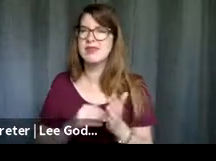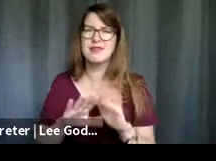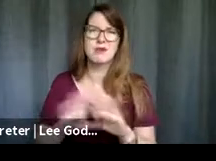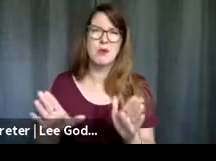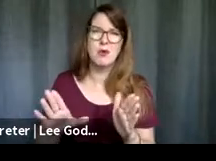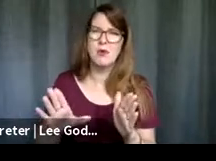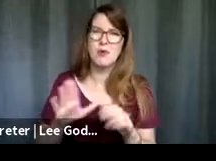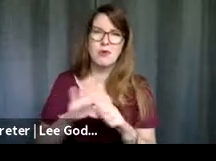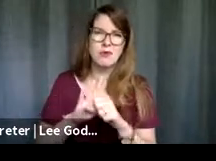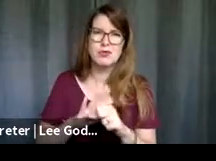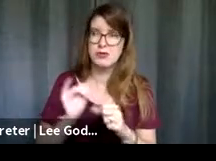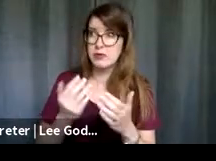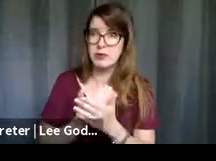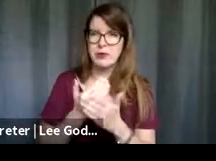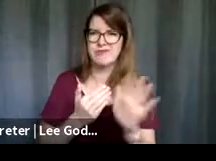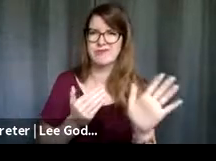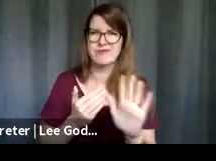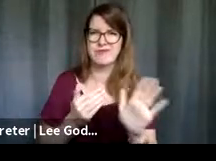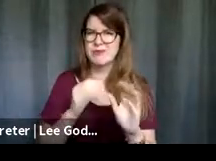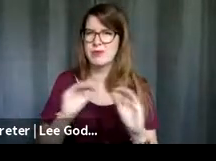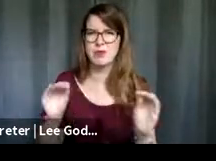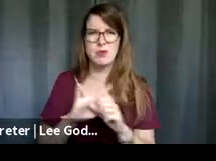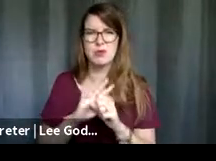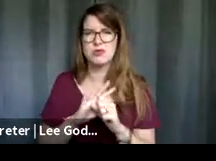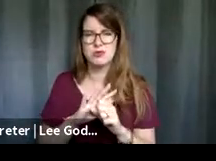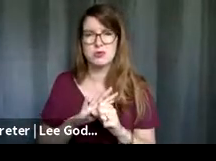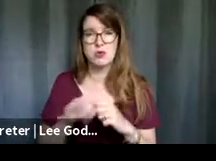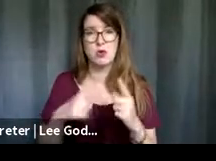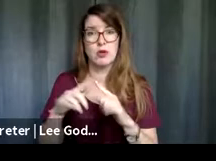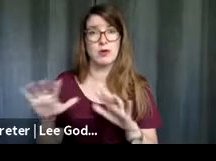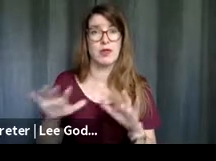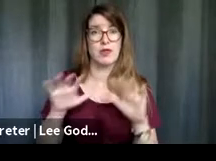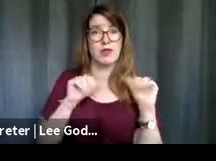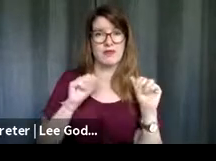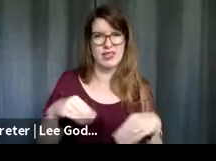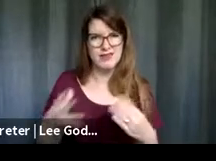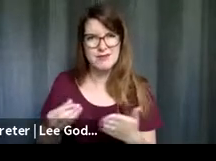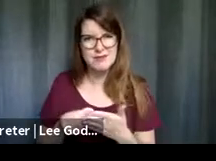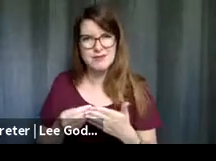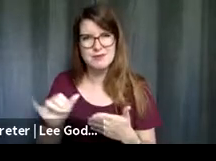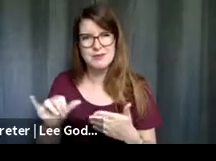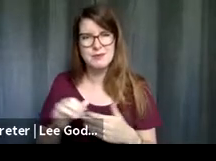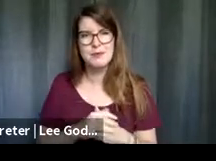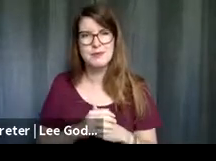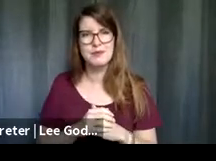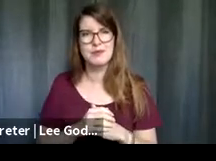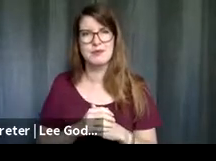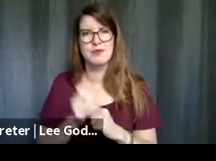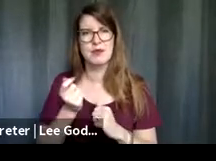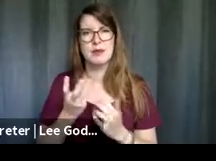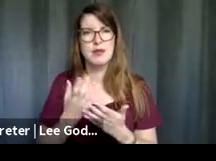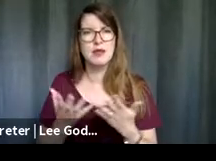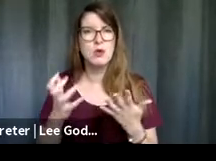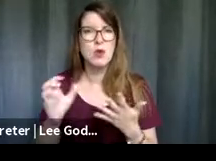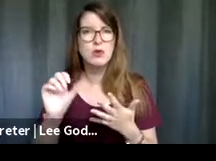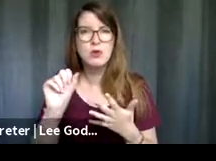pressure if you're brand new here. There's no pressure at all. And then on your way out, you can also give physically. But a couple of things that I